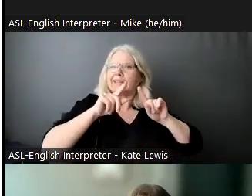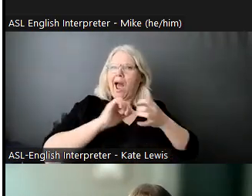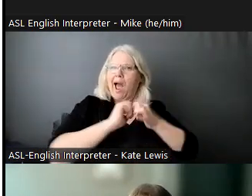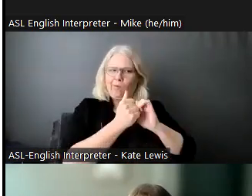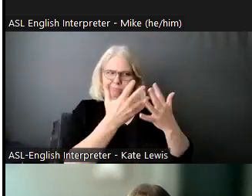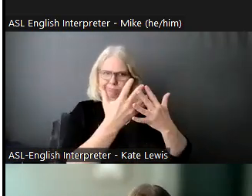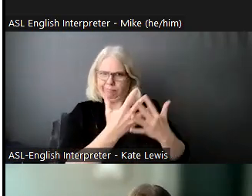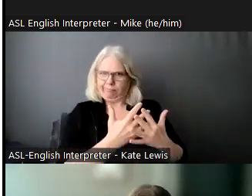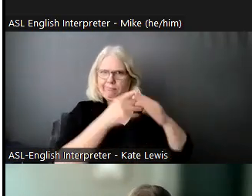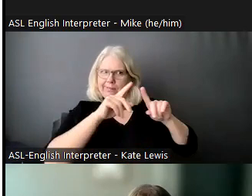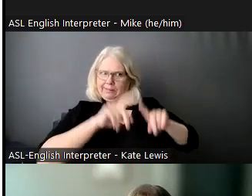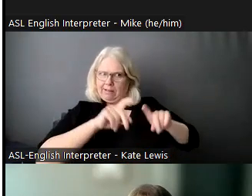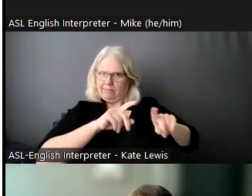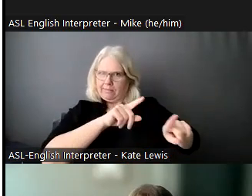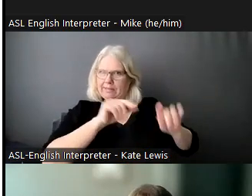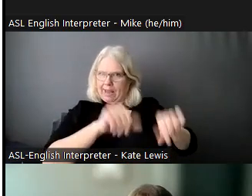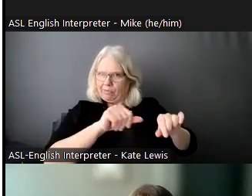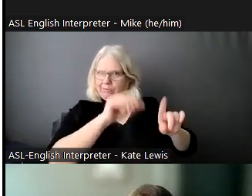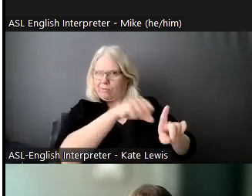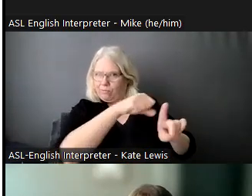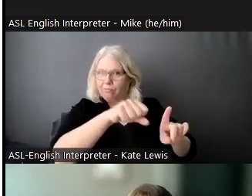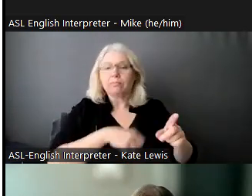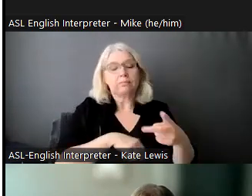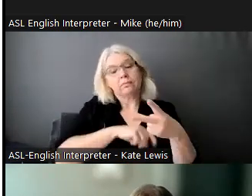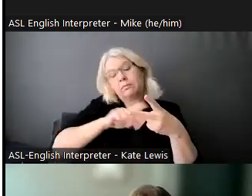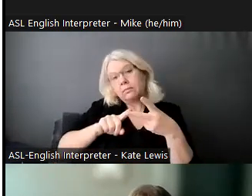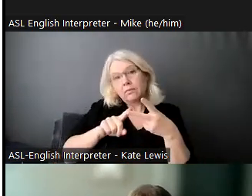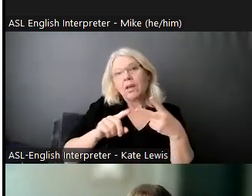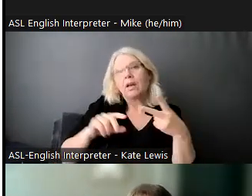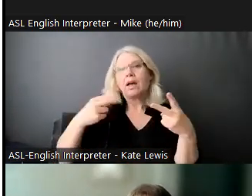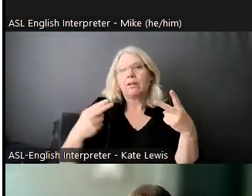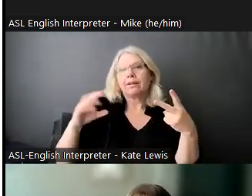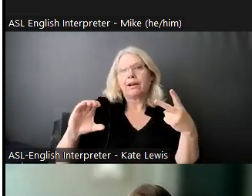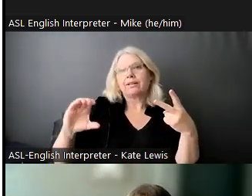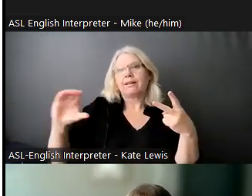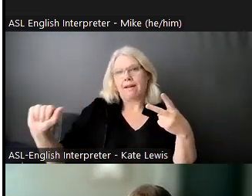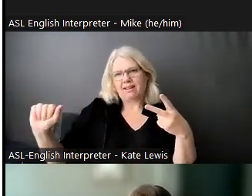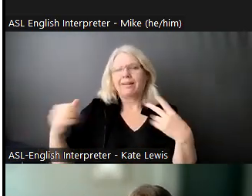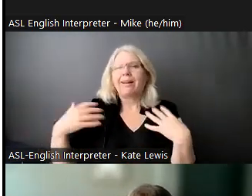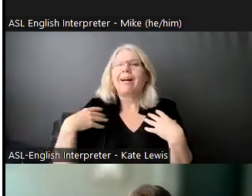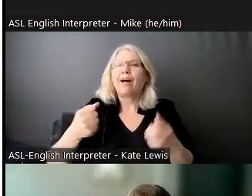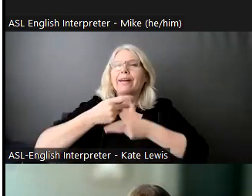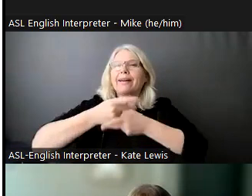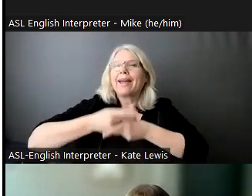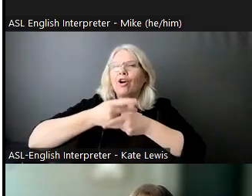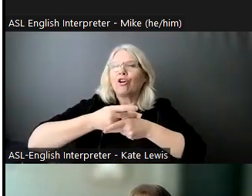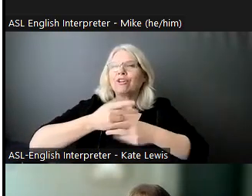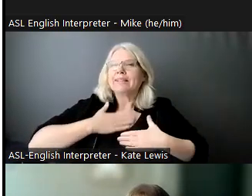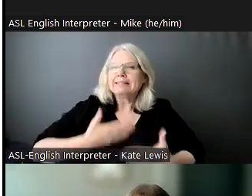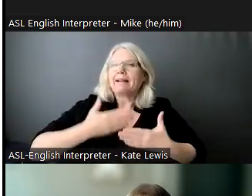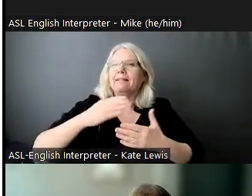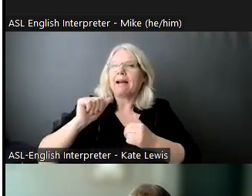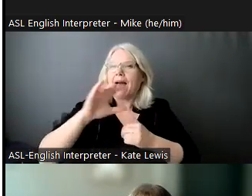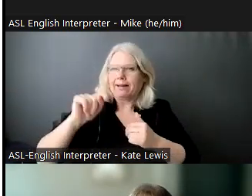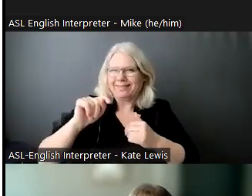is the Healthcare Consent Act. Now, the Healthcare Consent Act is where the little hierarchy that Megan had with her pyramid of who